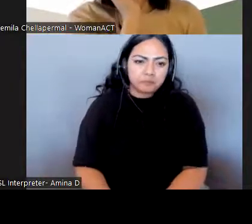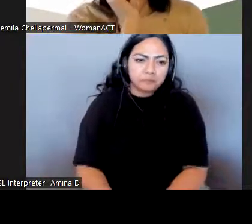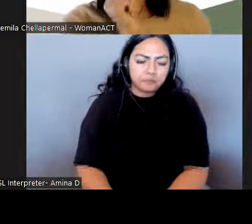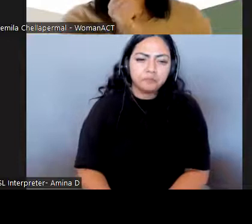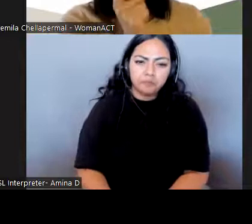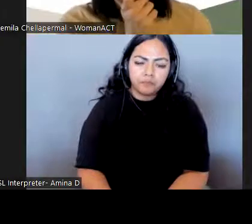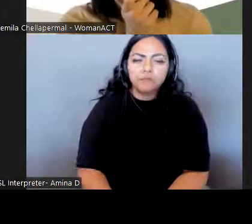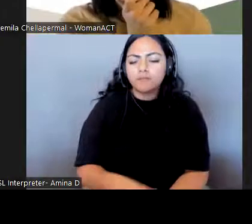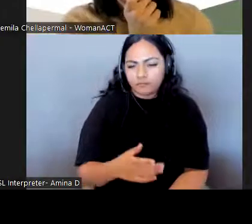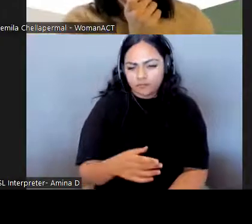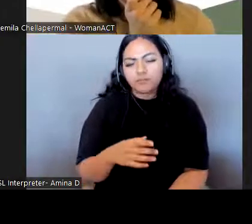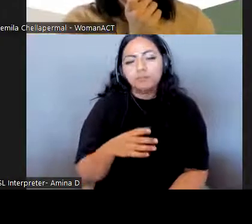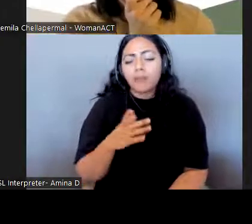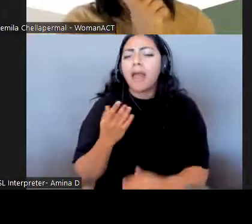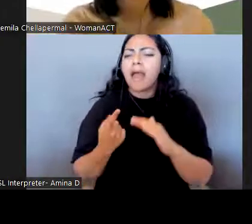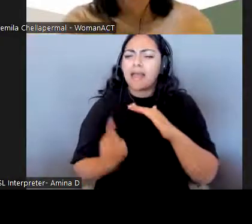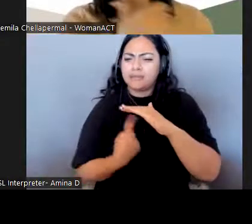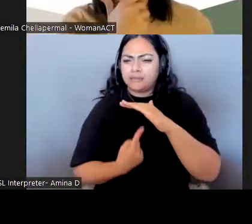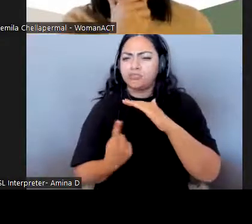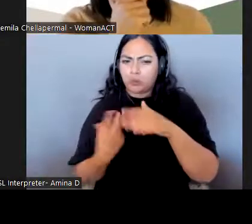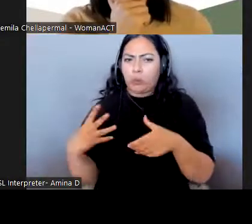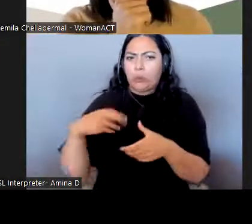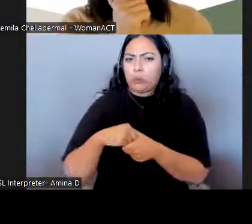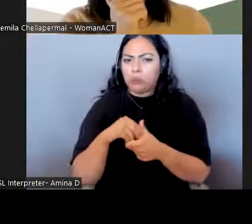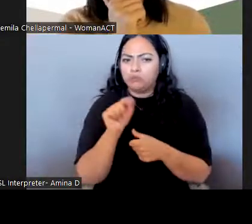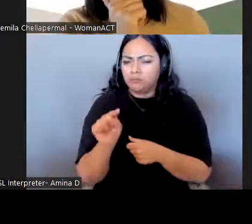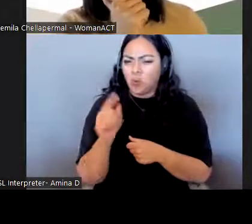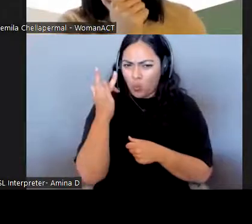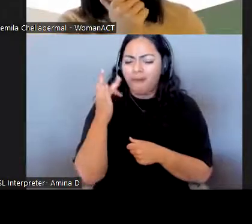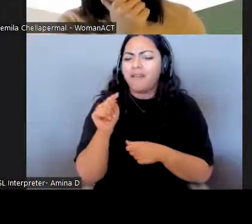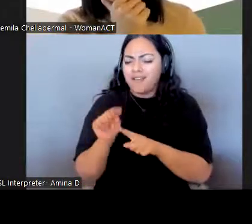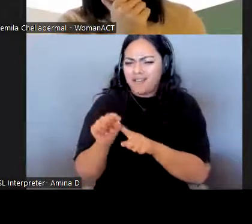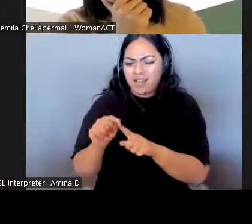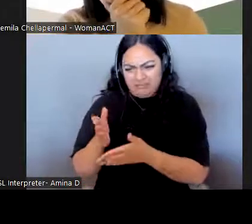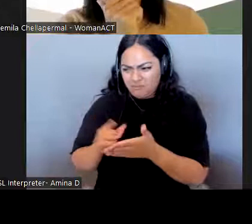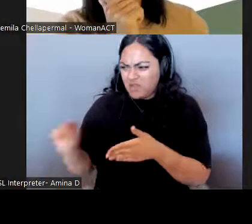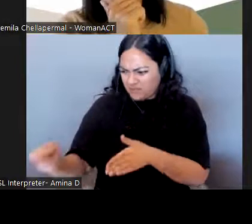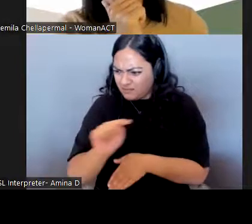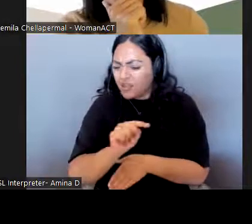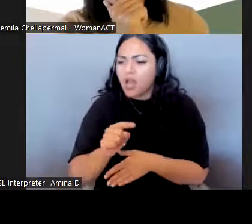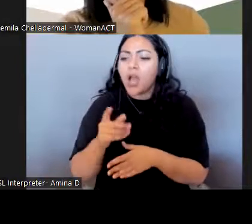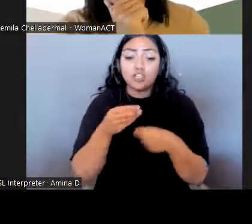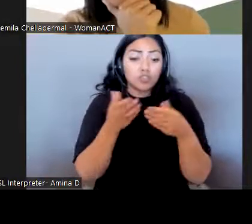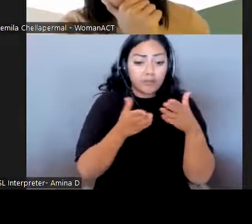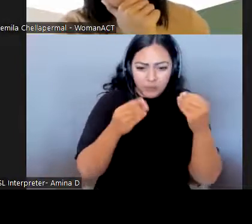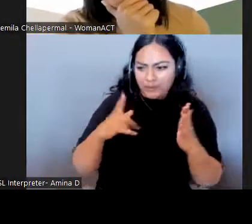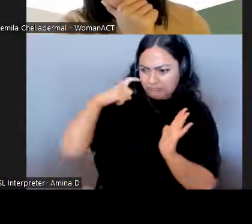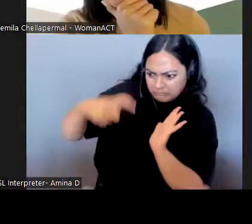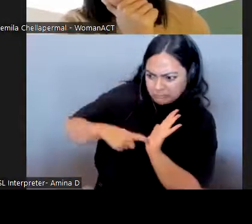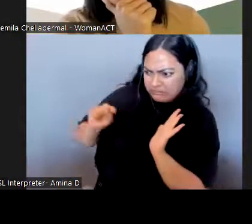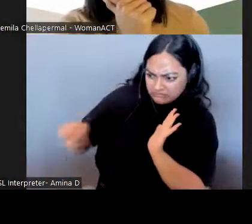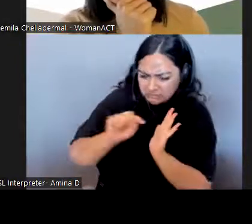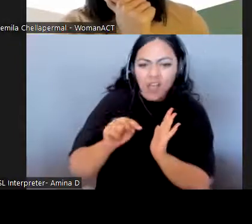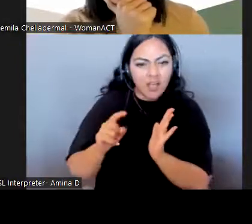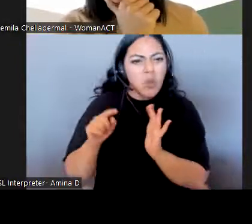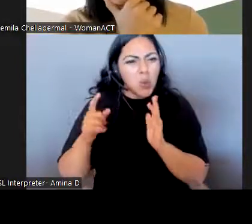And we also included isolation here because isolation was spoken in a very particular way by service providers and participants.